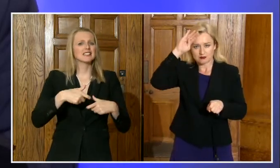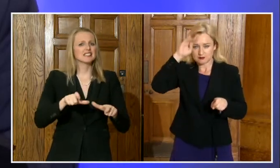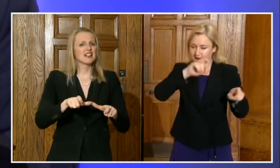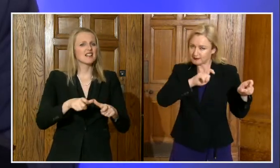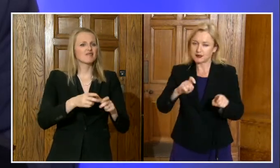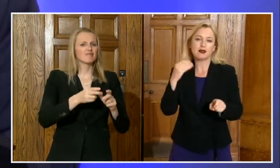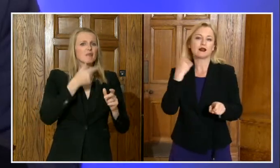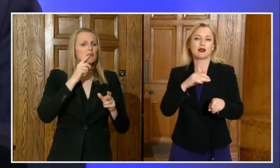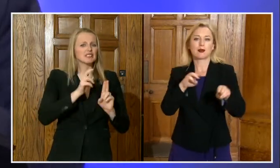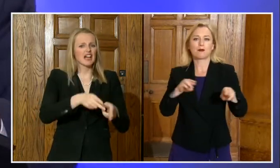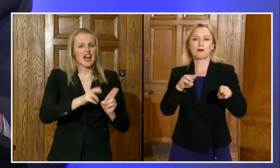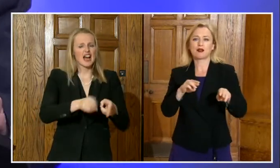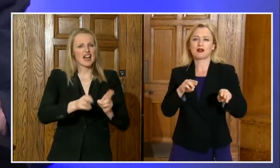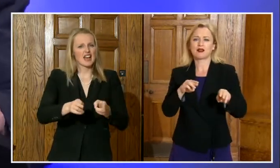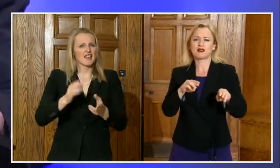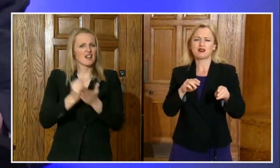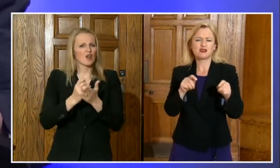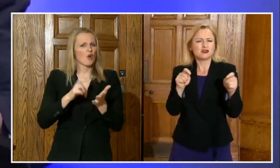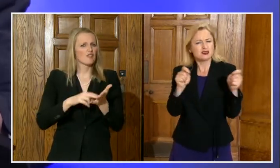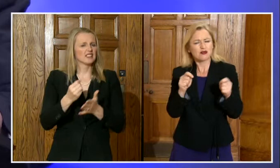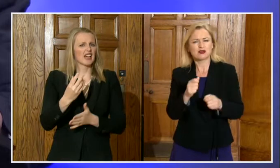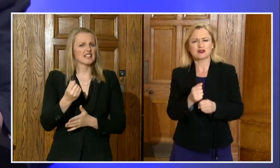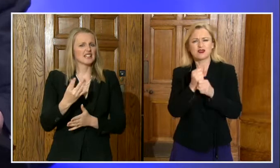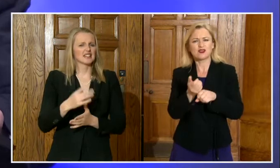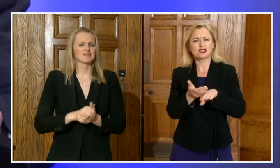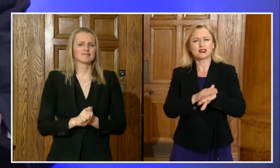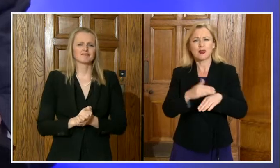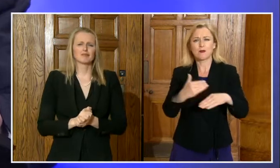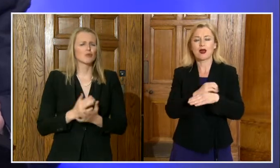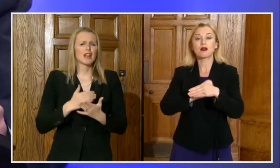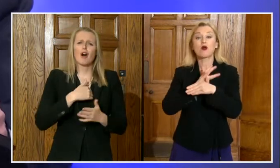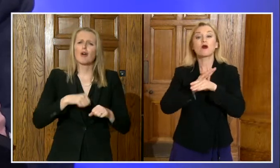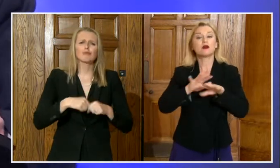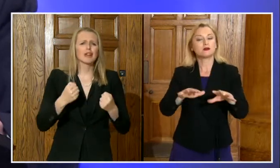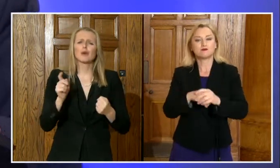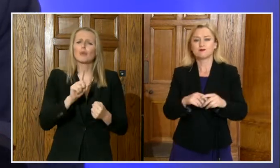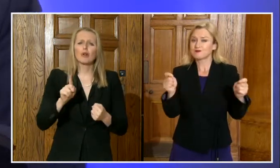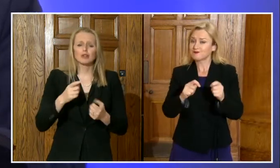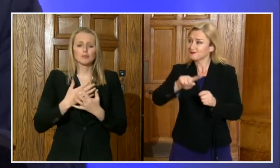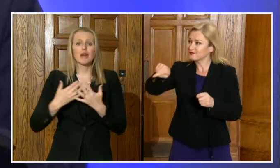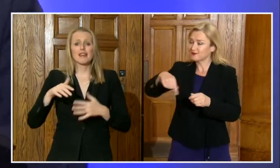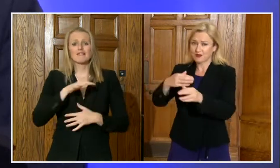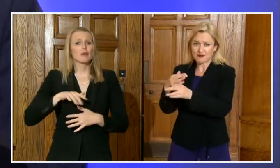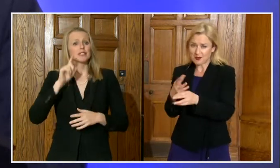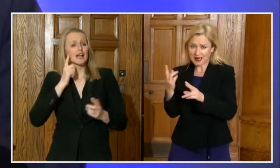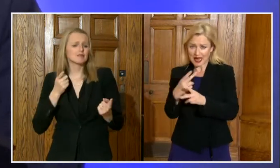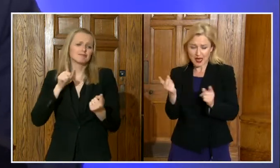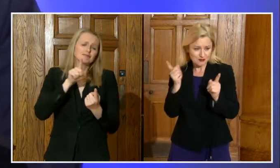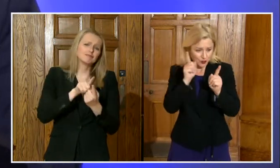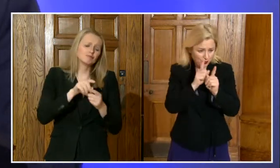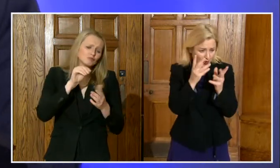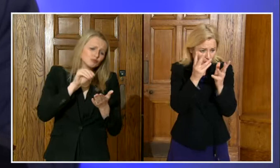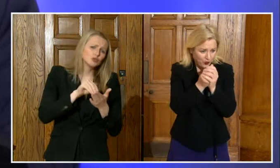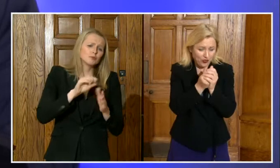compassionate way. It's heartbreaking that so many families were not given the chance to say goodbye to their loved ones by giving